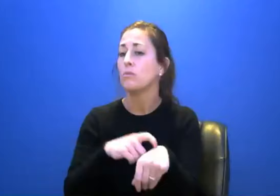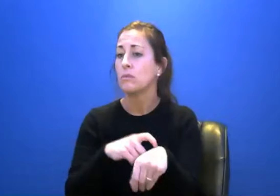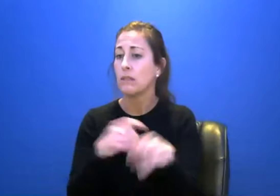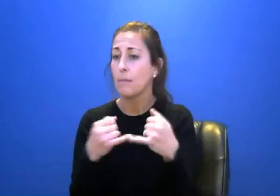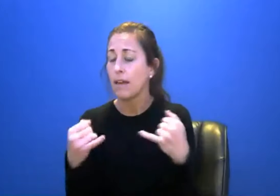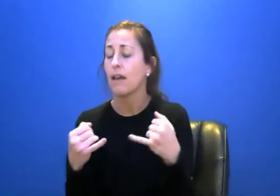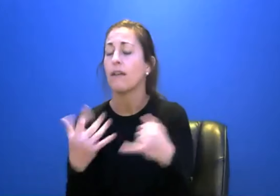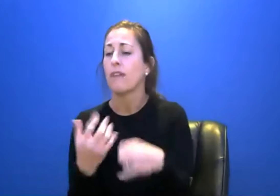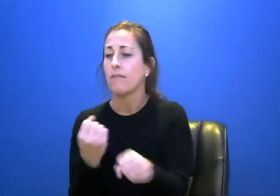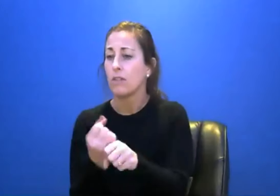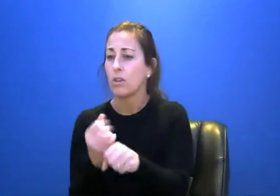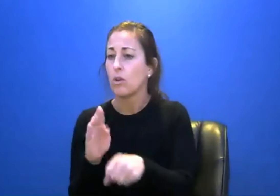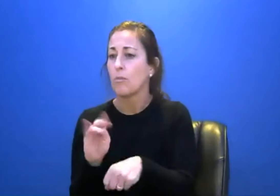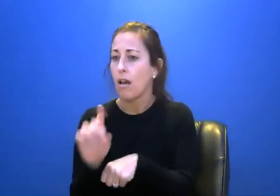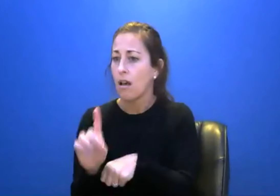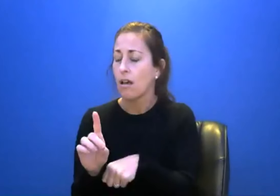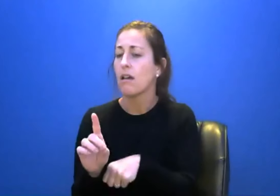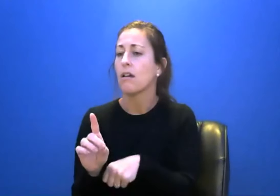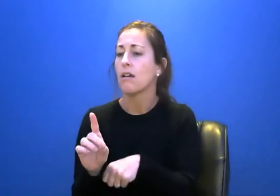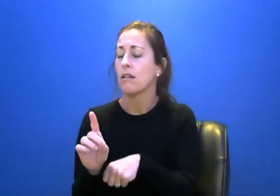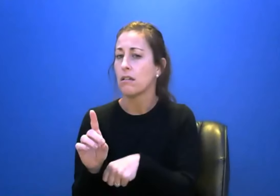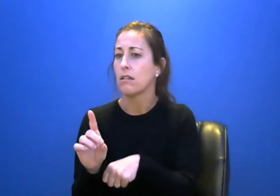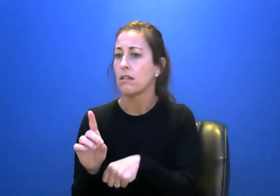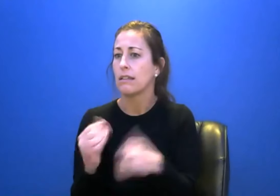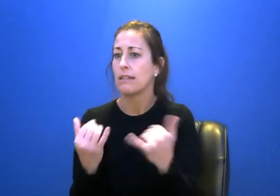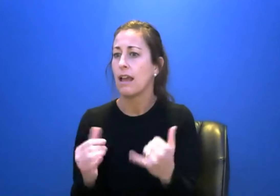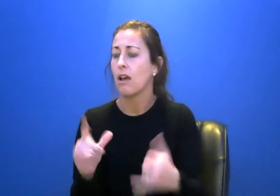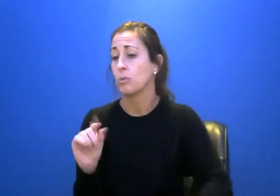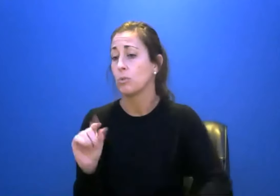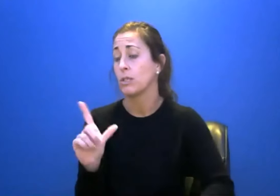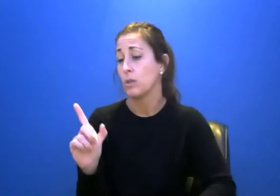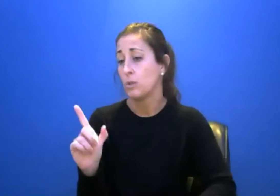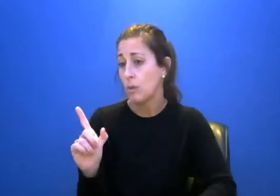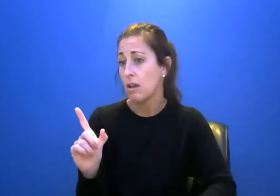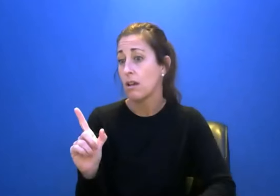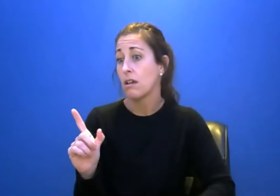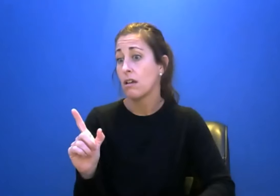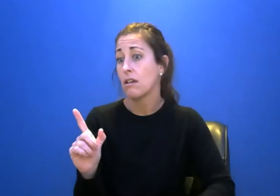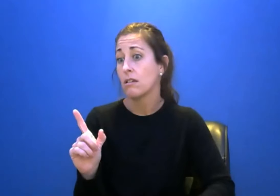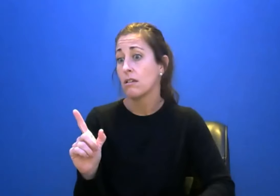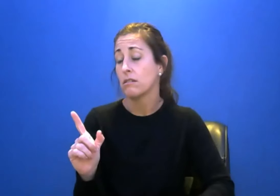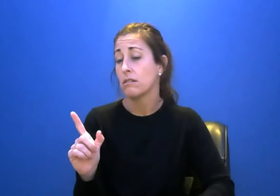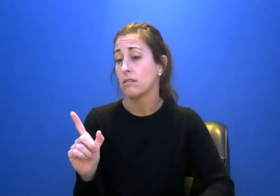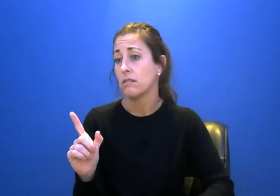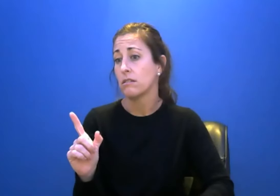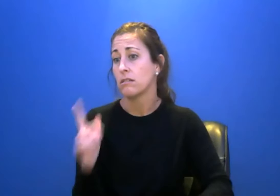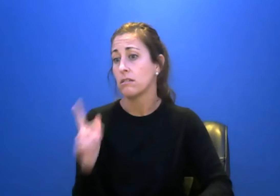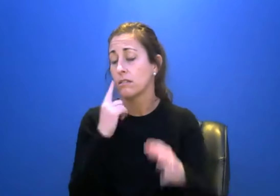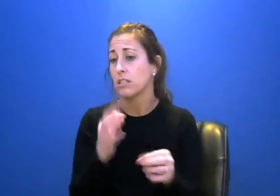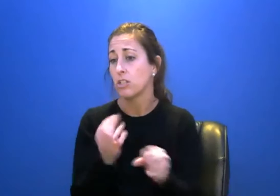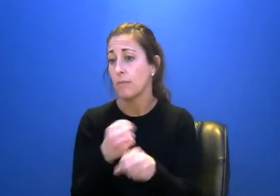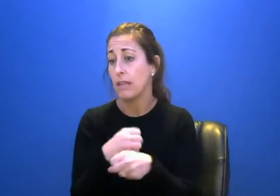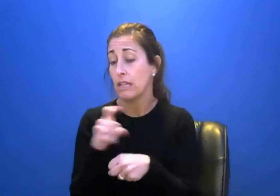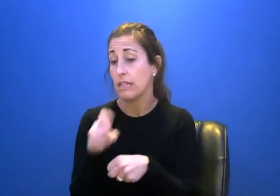bond expenditure, and we are in 2021 now, asking this as a decision making would need to come soon,